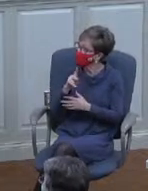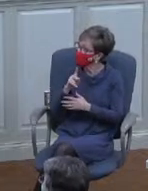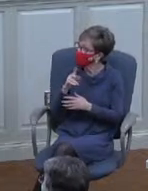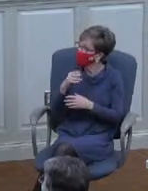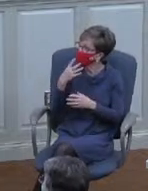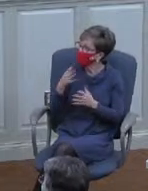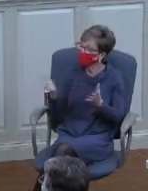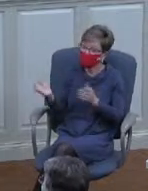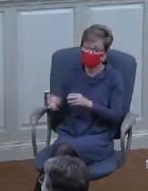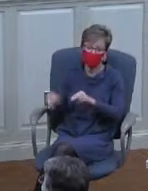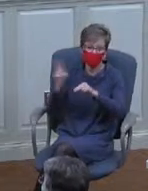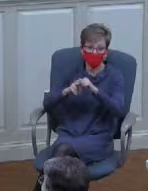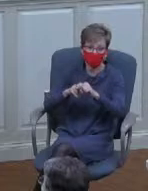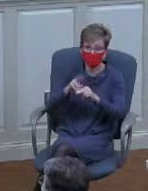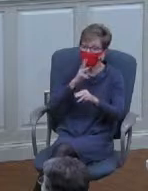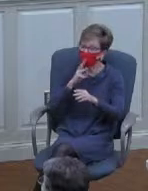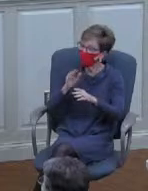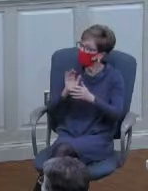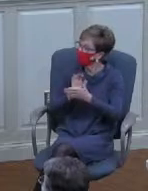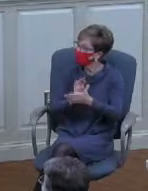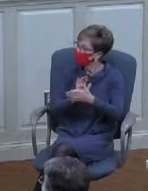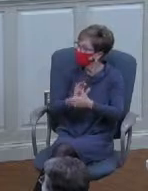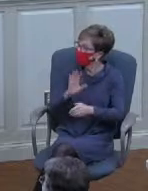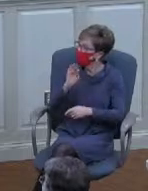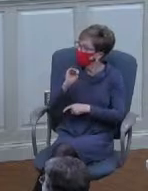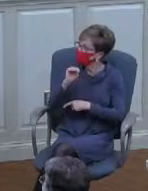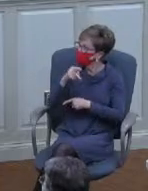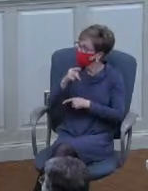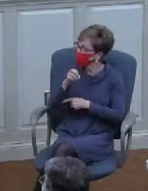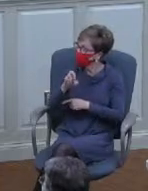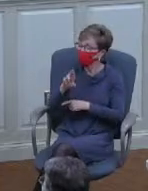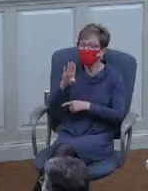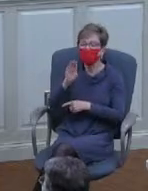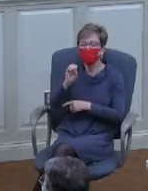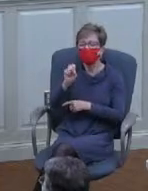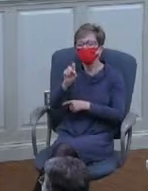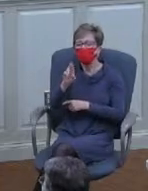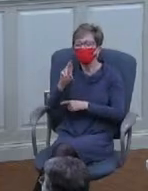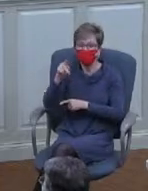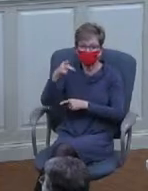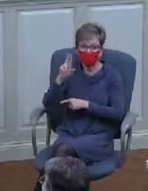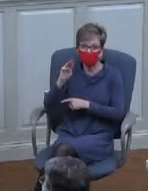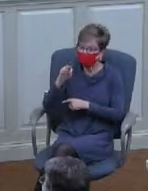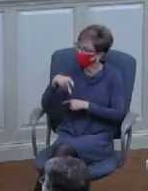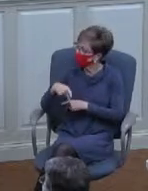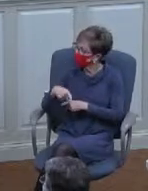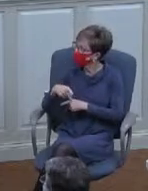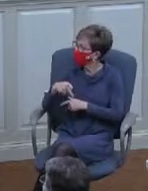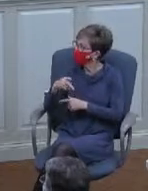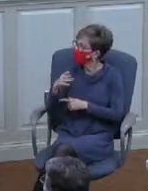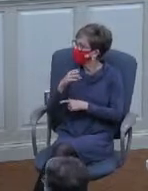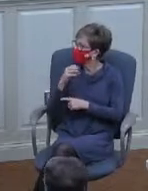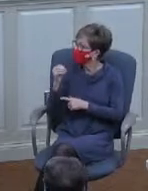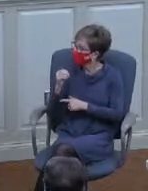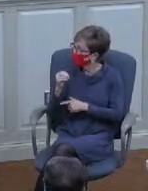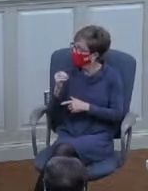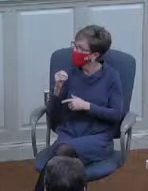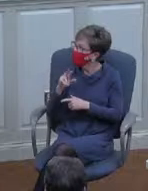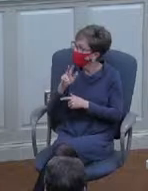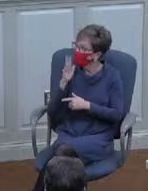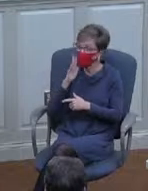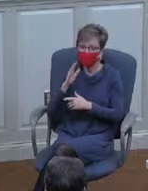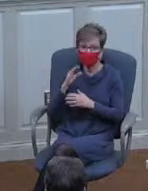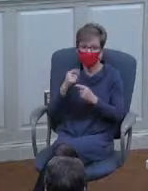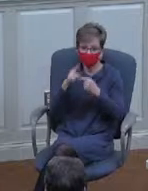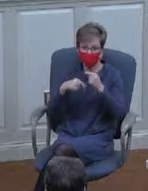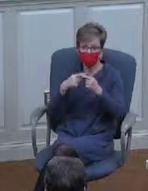pressures throughout the western end of the county, and then 365 days of completion, which should be hopefully more than enough to